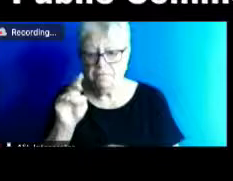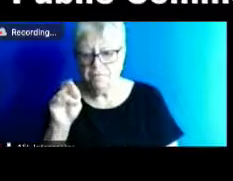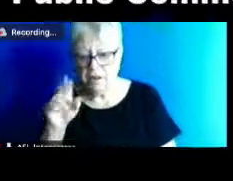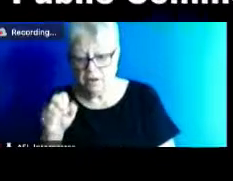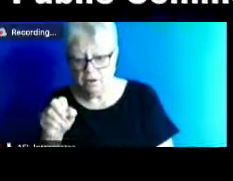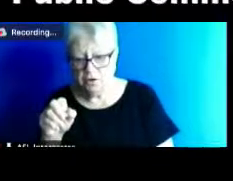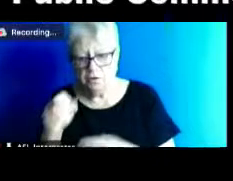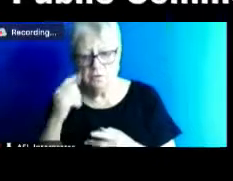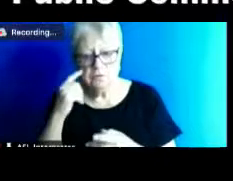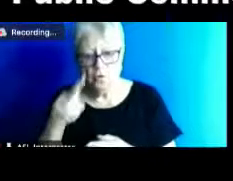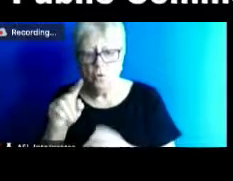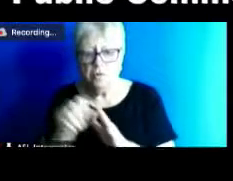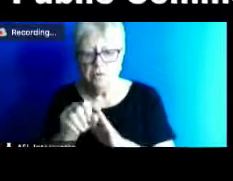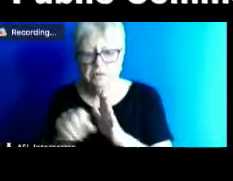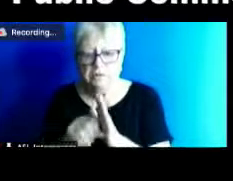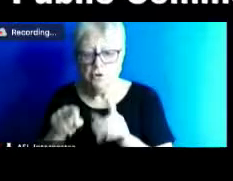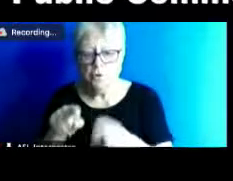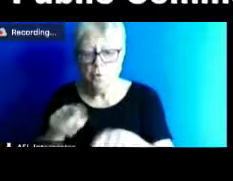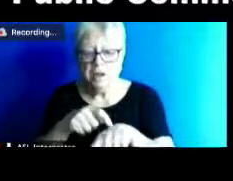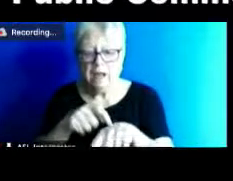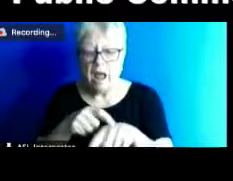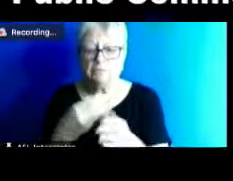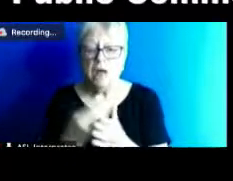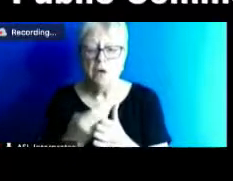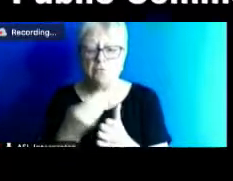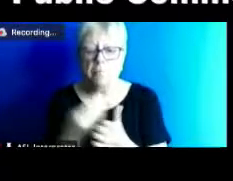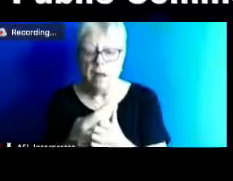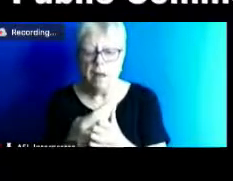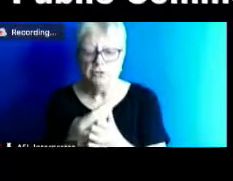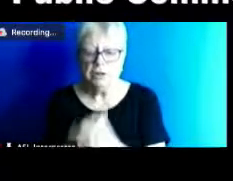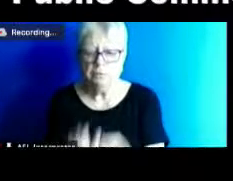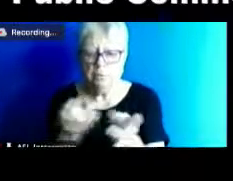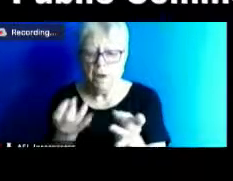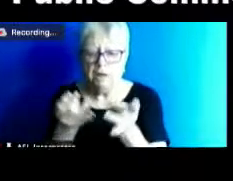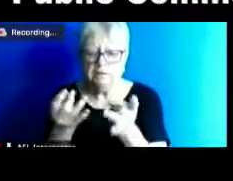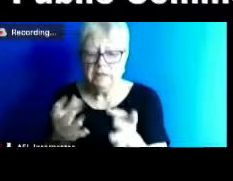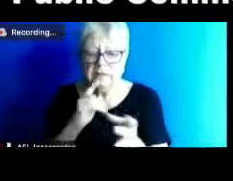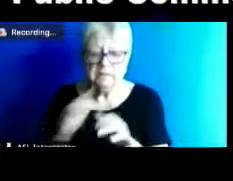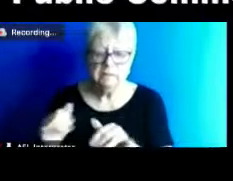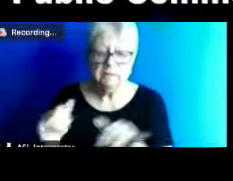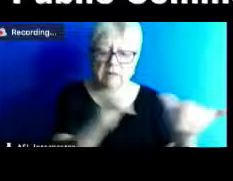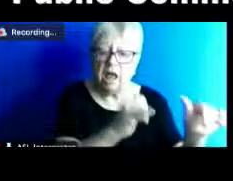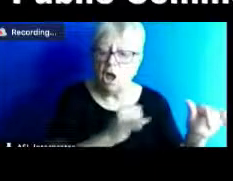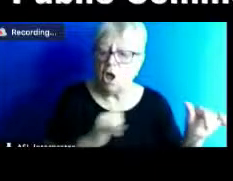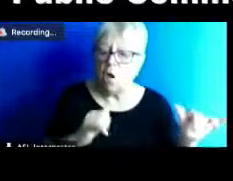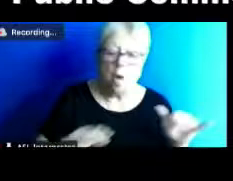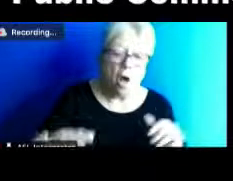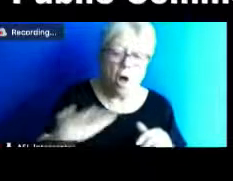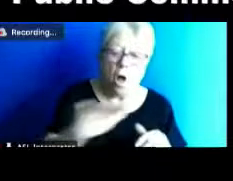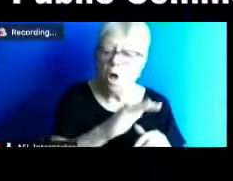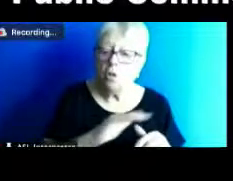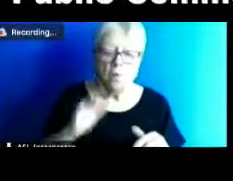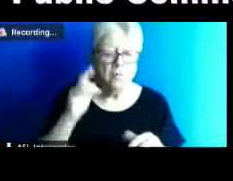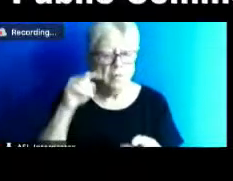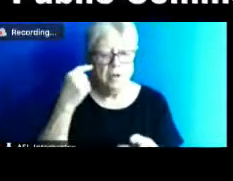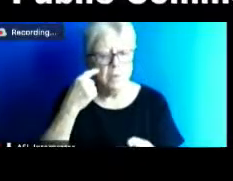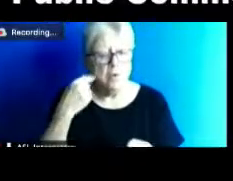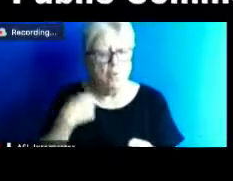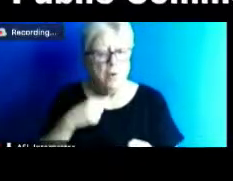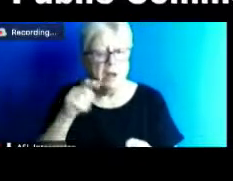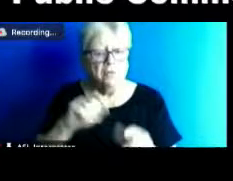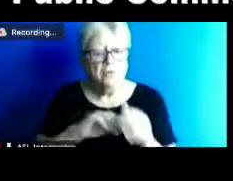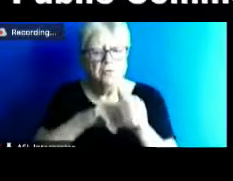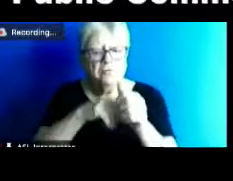of budget crisis is consistent throughout government, and that's the process we have to follow.